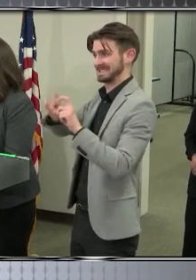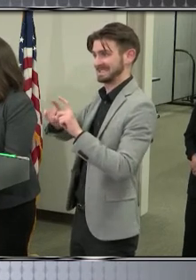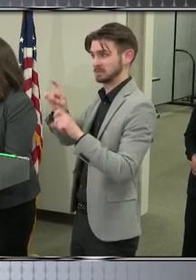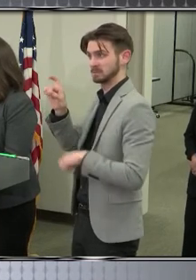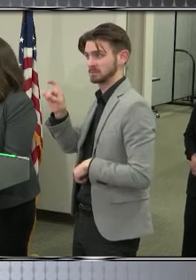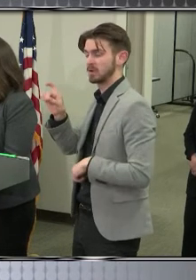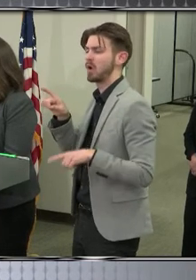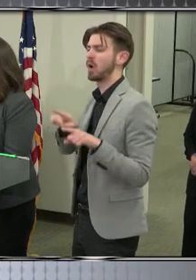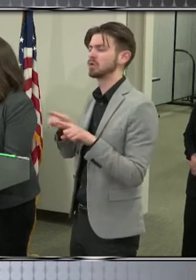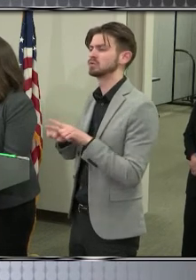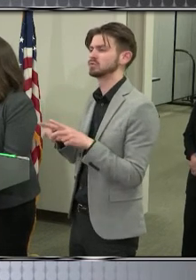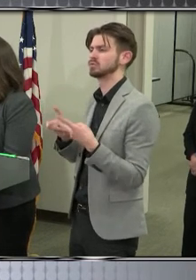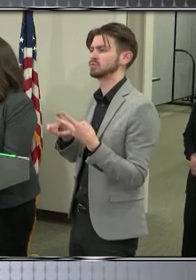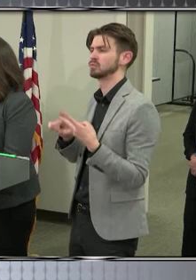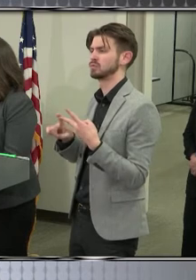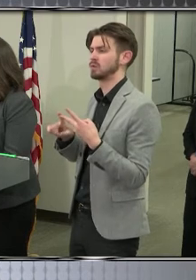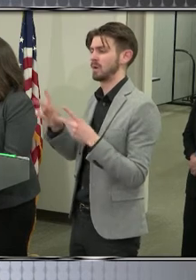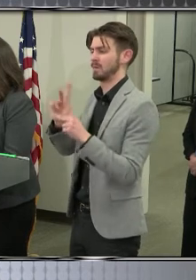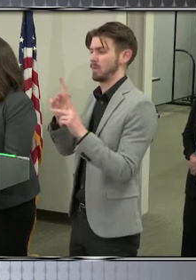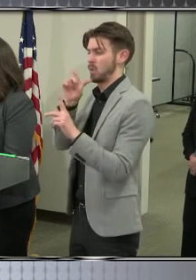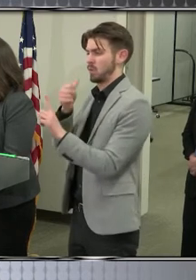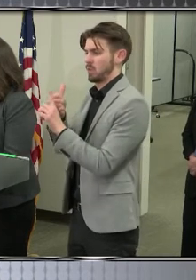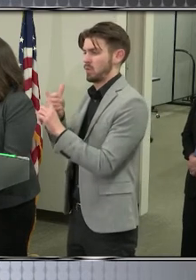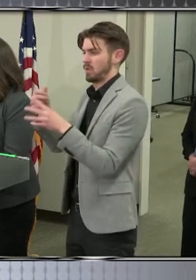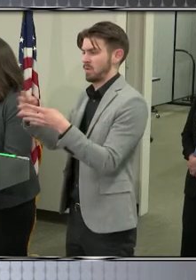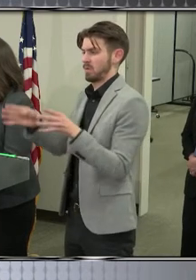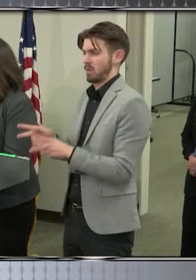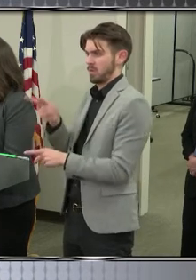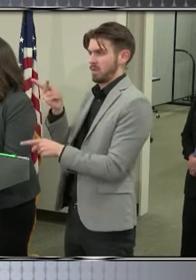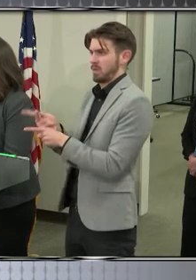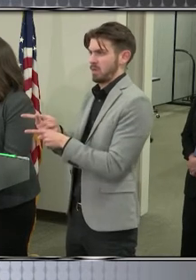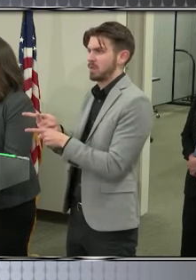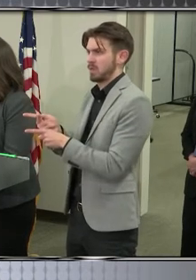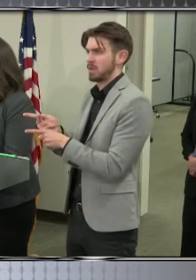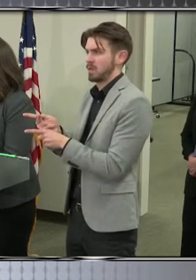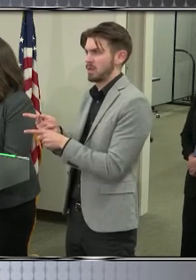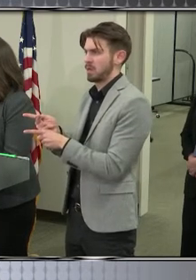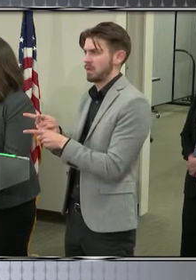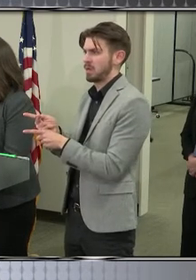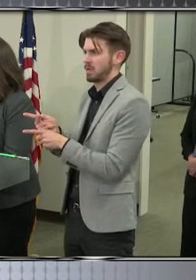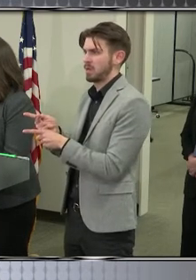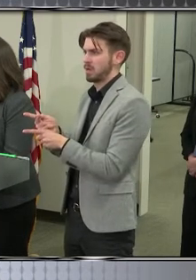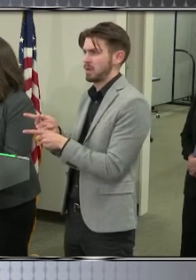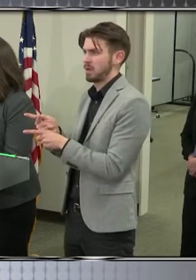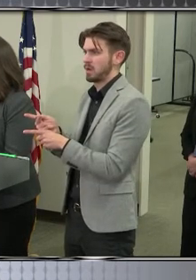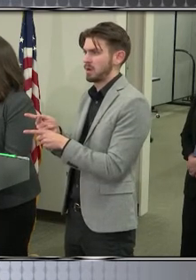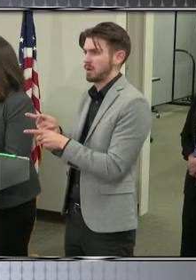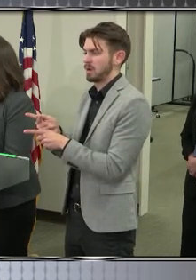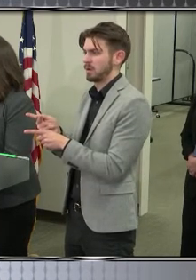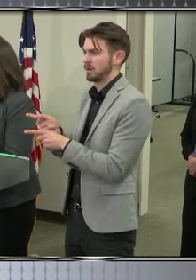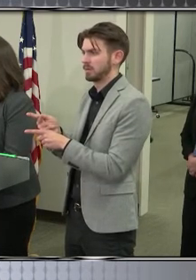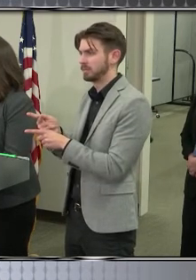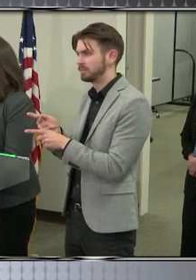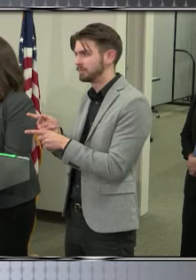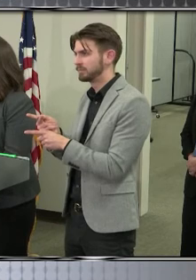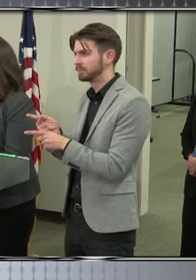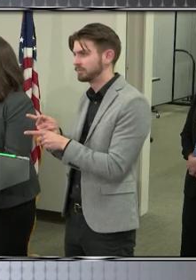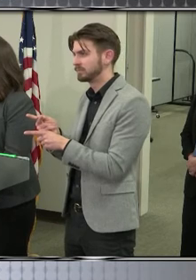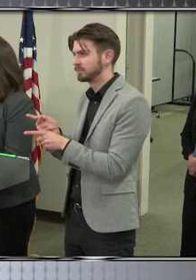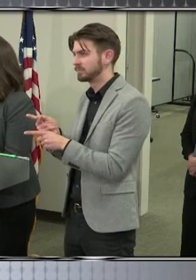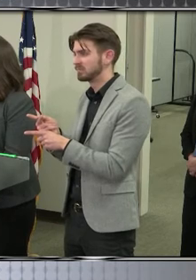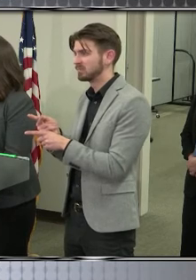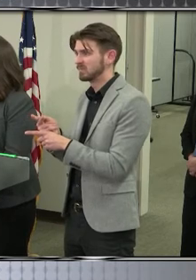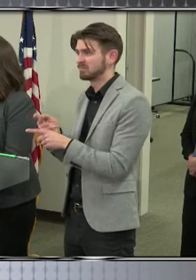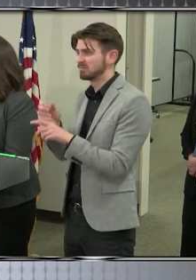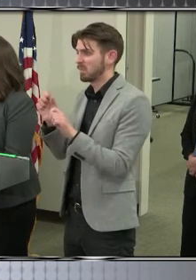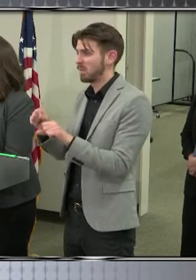are quarantined also deal with the issues that they may have with maybe a